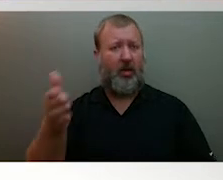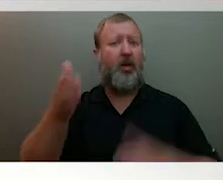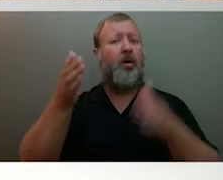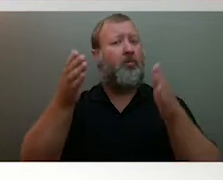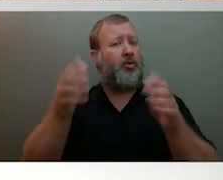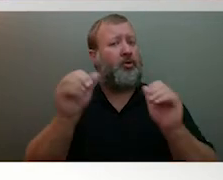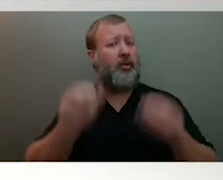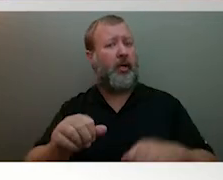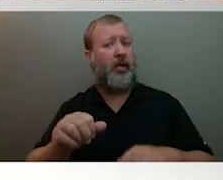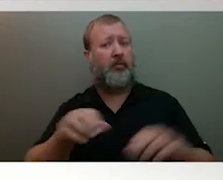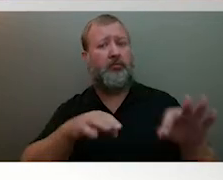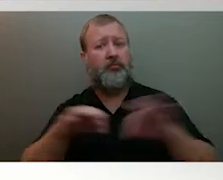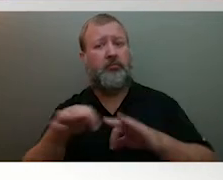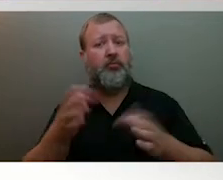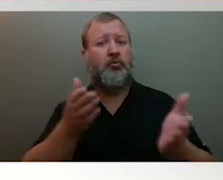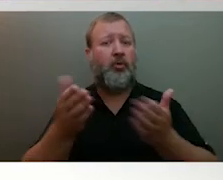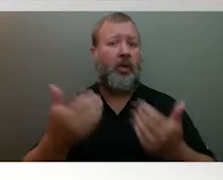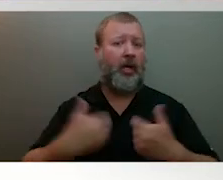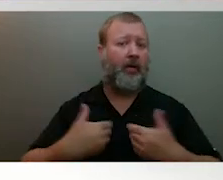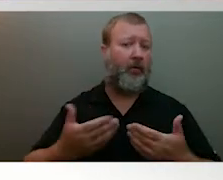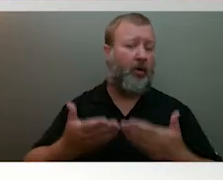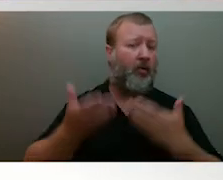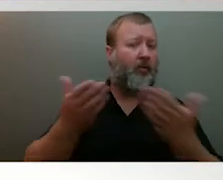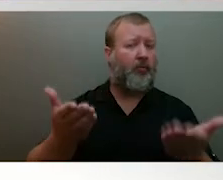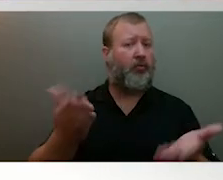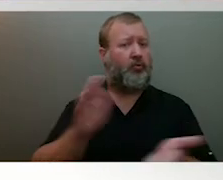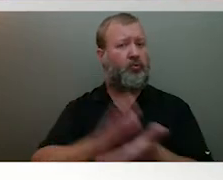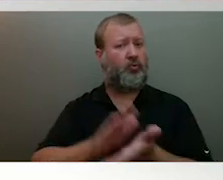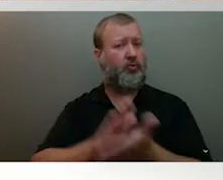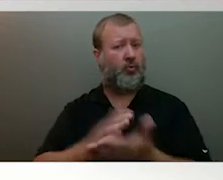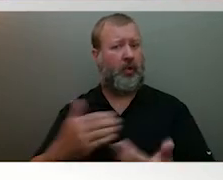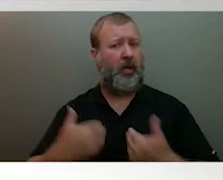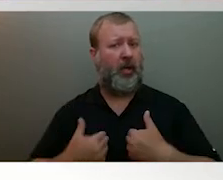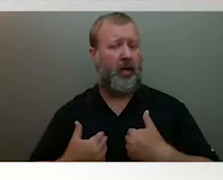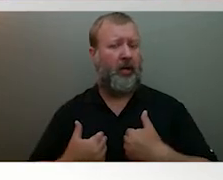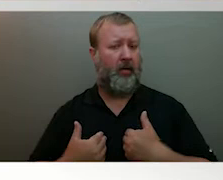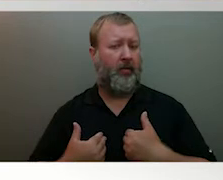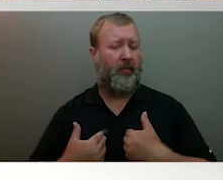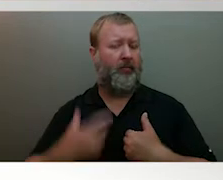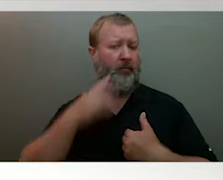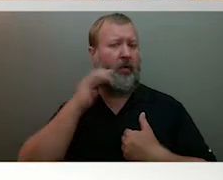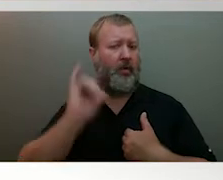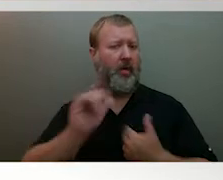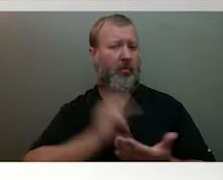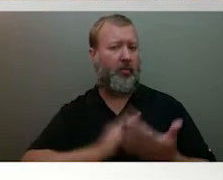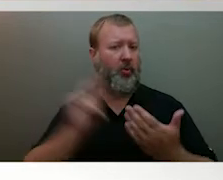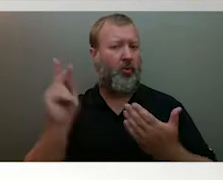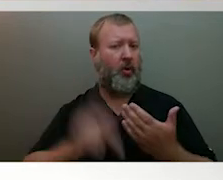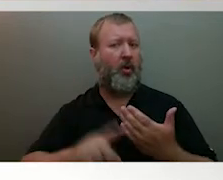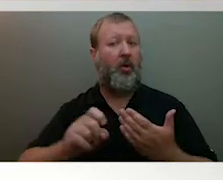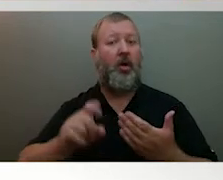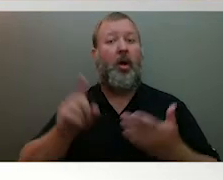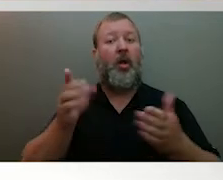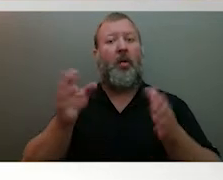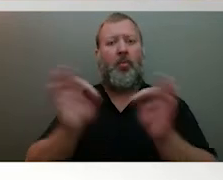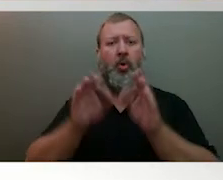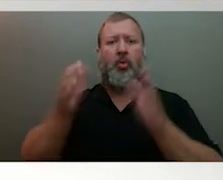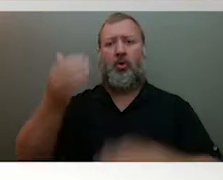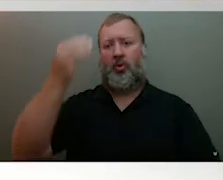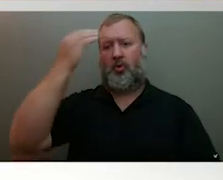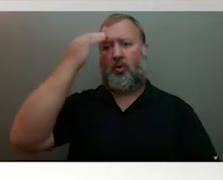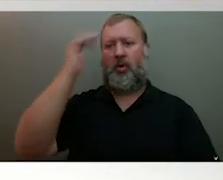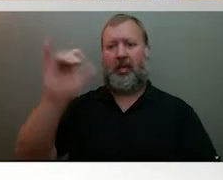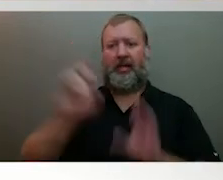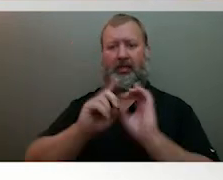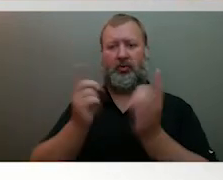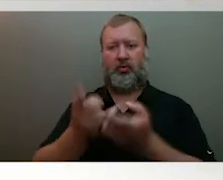can tell you what services the district has for students that are on hospital homebound. So it needs to be someone knowledgeable within the district